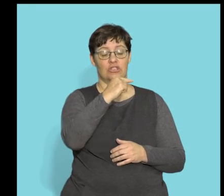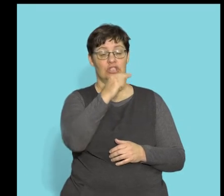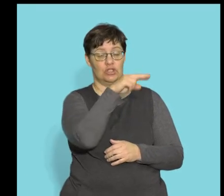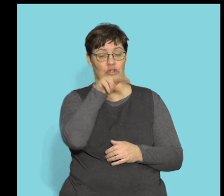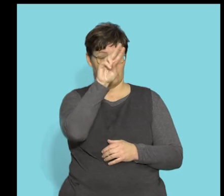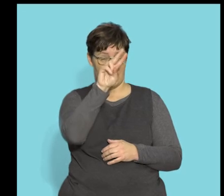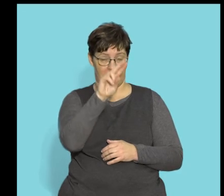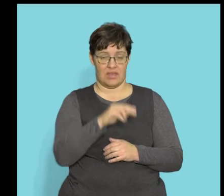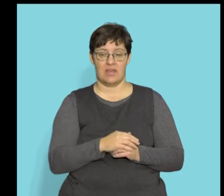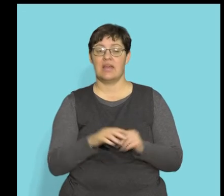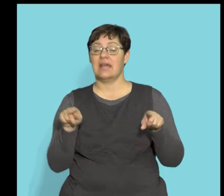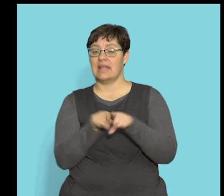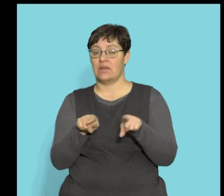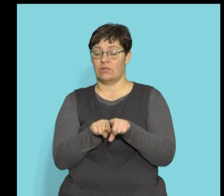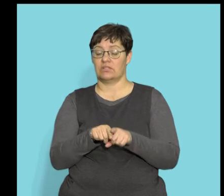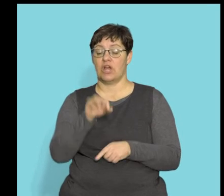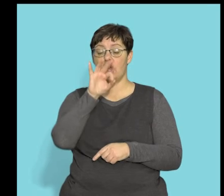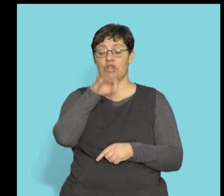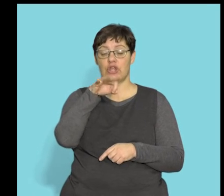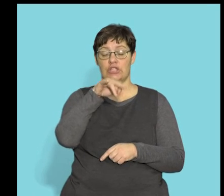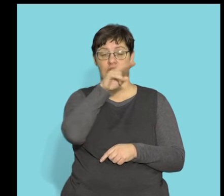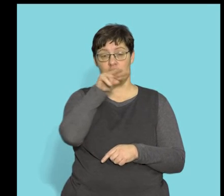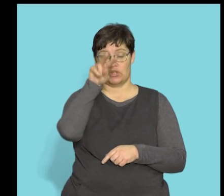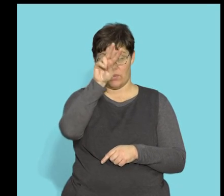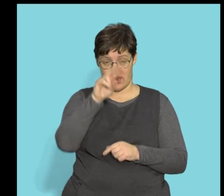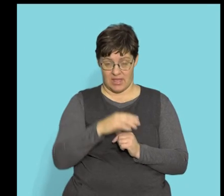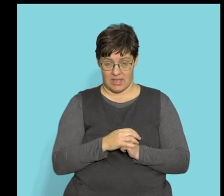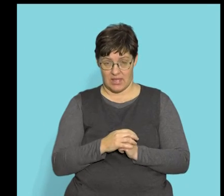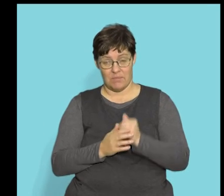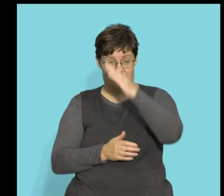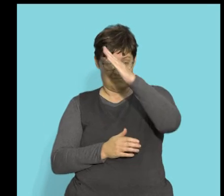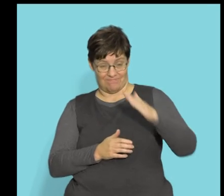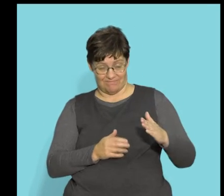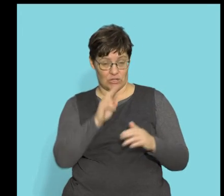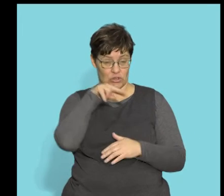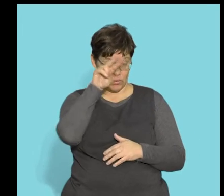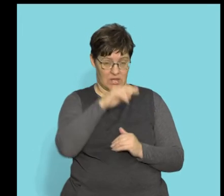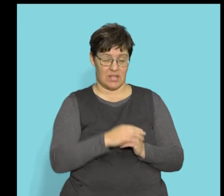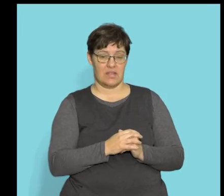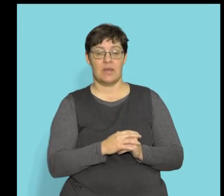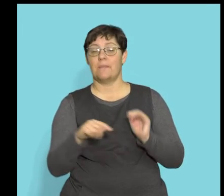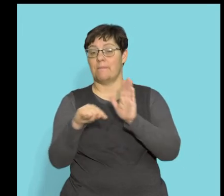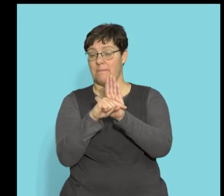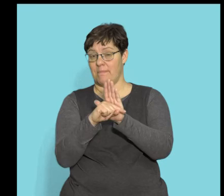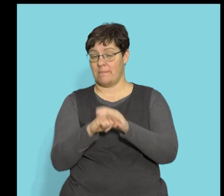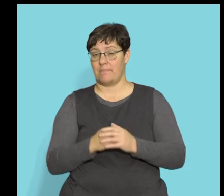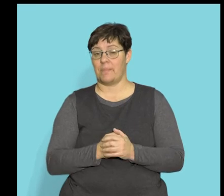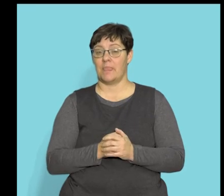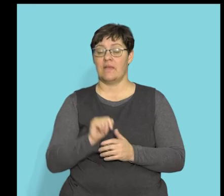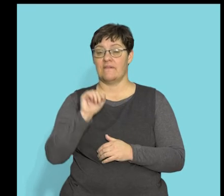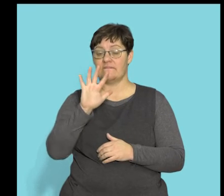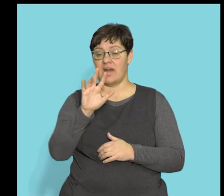AG squared will be equal to 13 squared, because that's my hypotenuse squared,